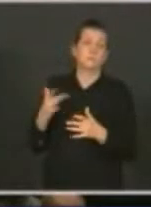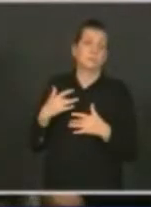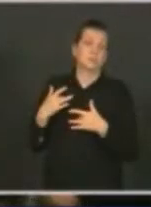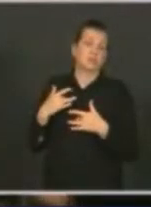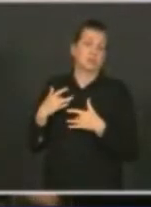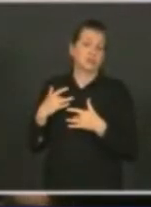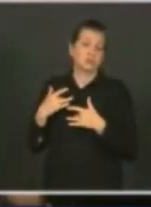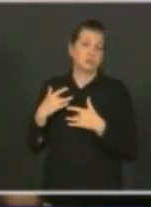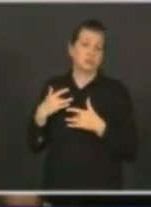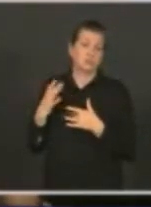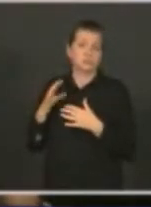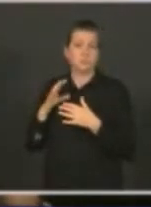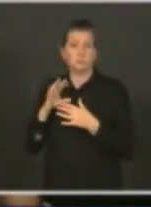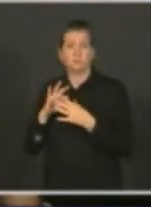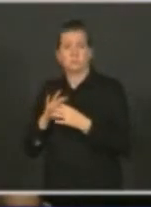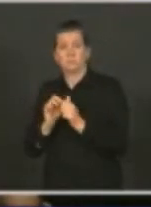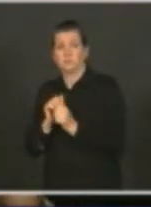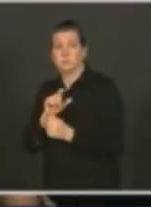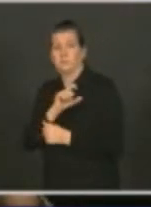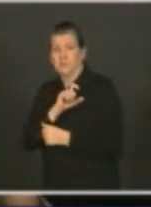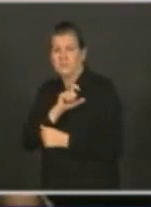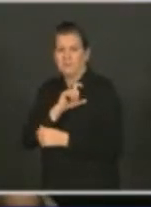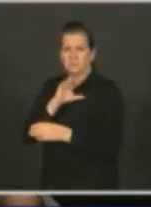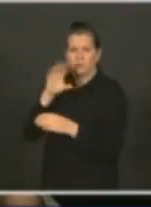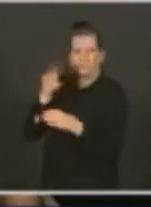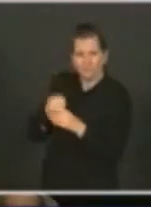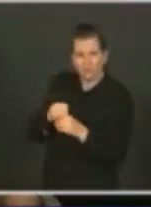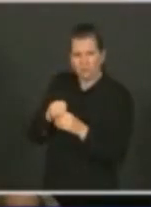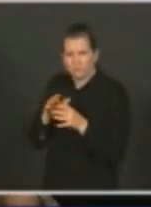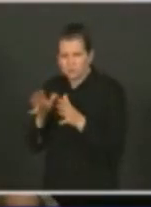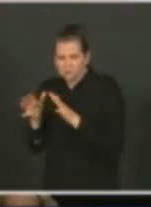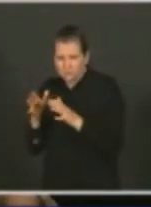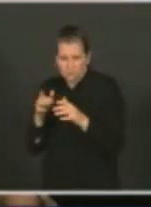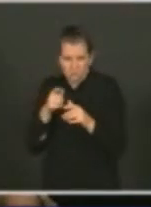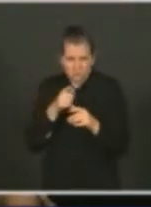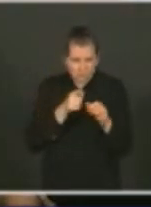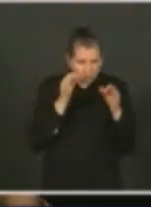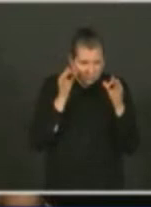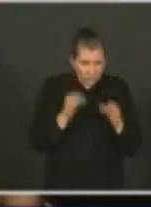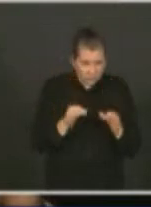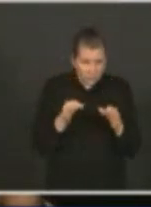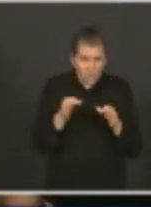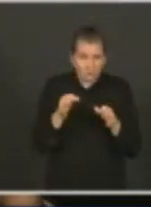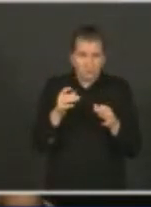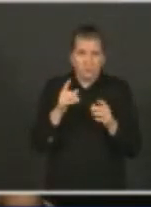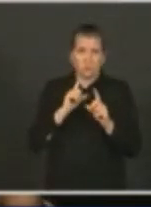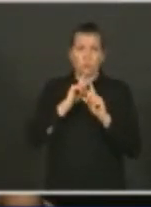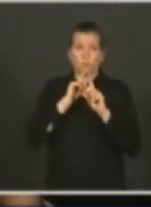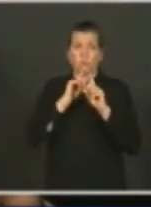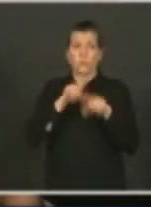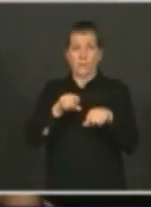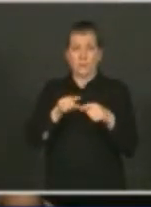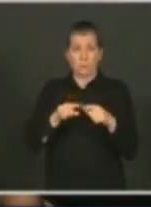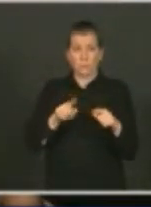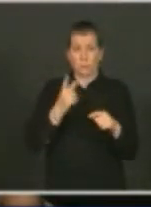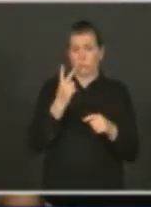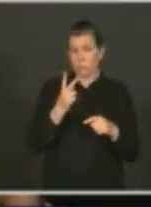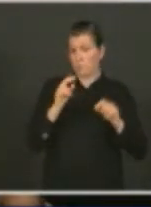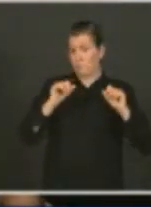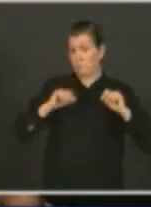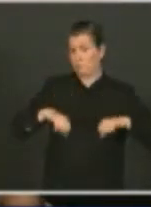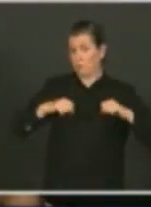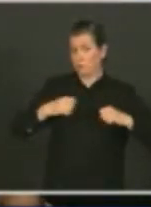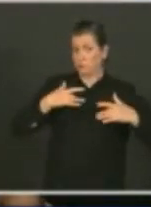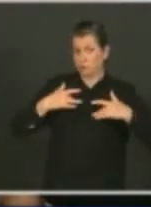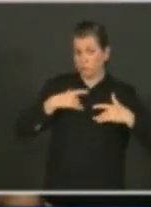the police involvement in that. Was this decision to do this a reaction to those potential concerns? And are you